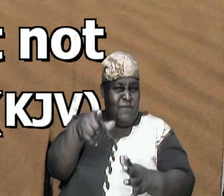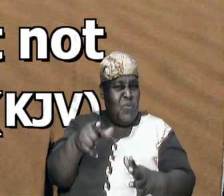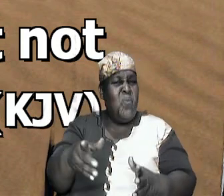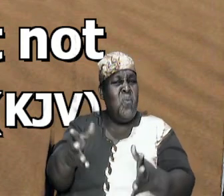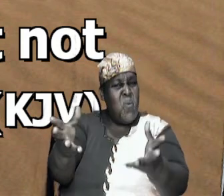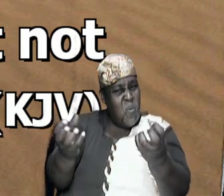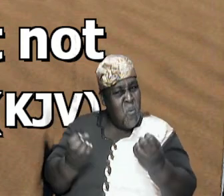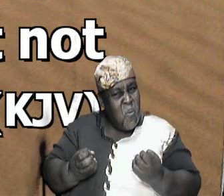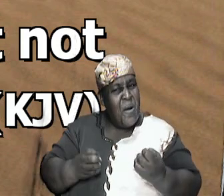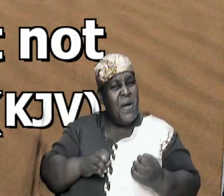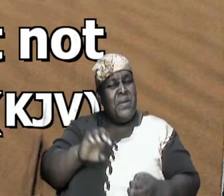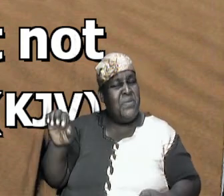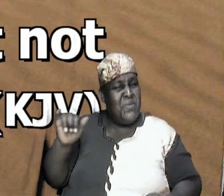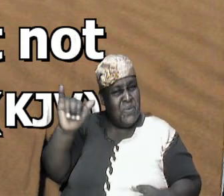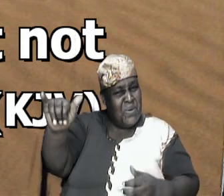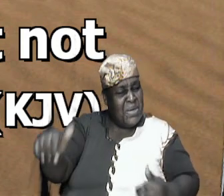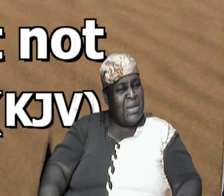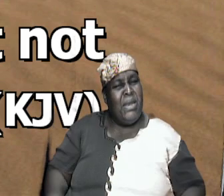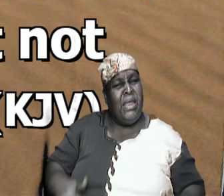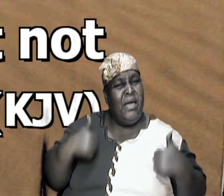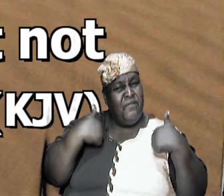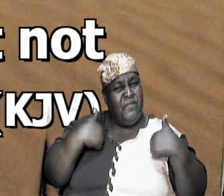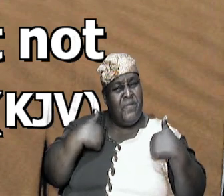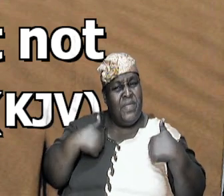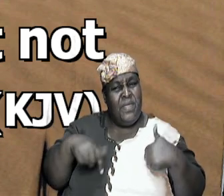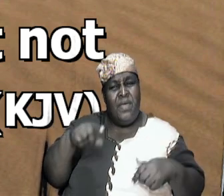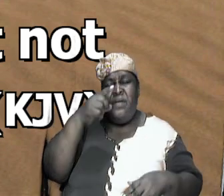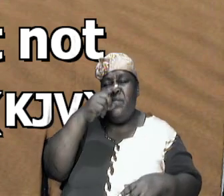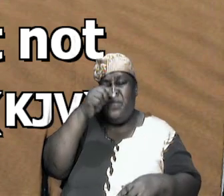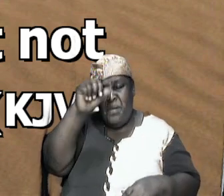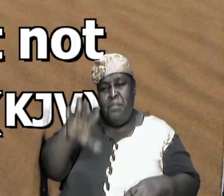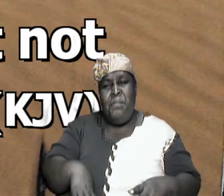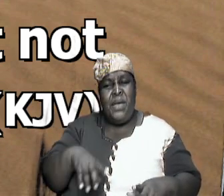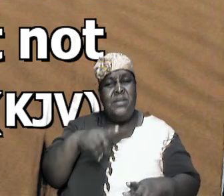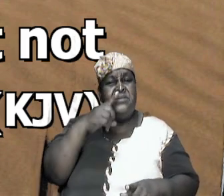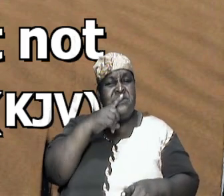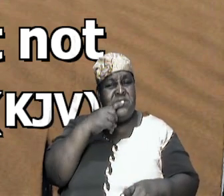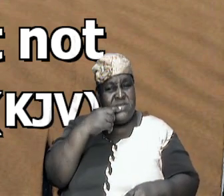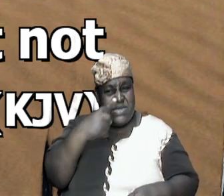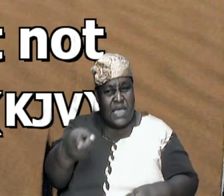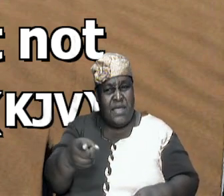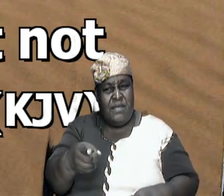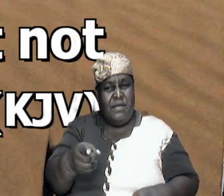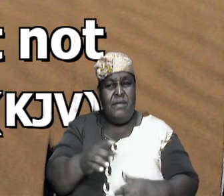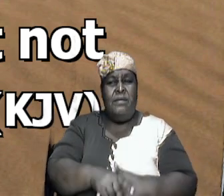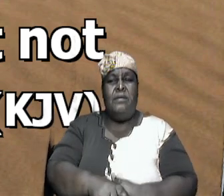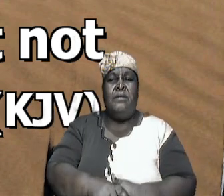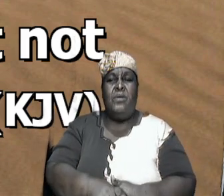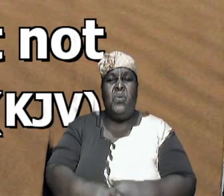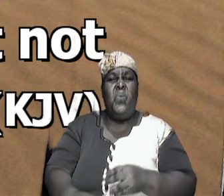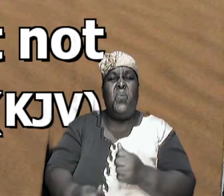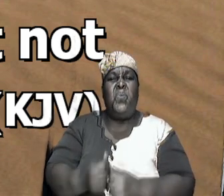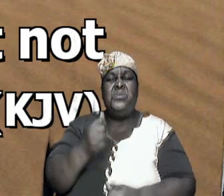into eternal life. The man responded and said, he said unto him,